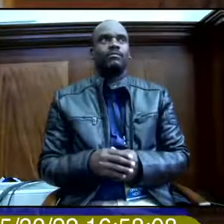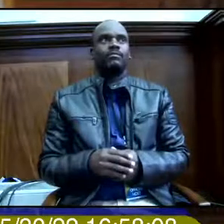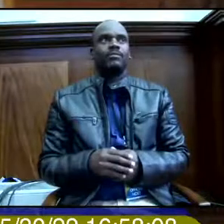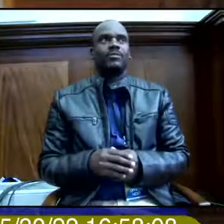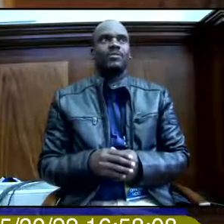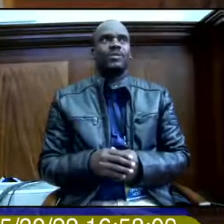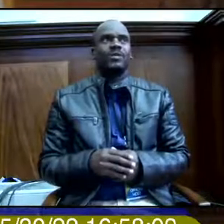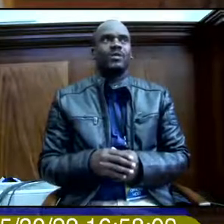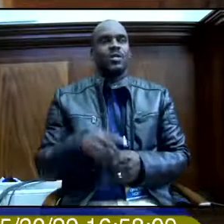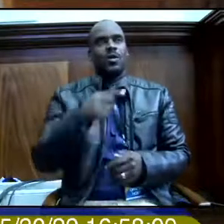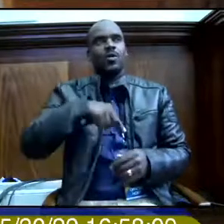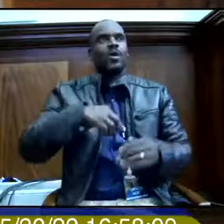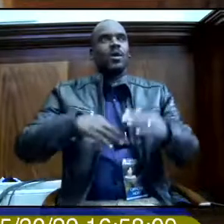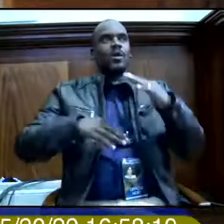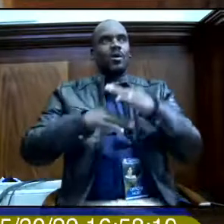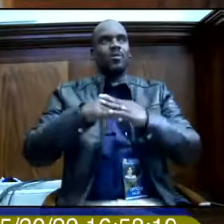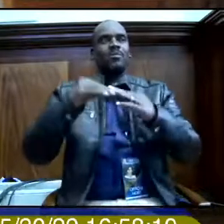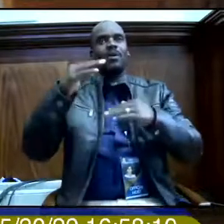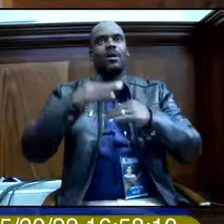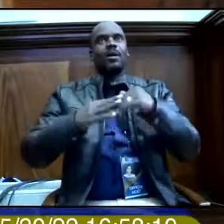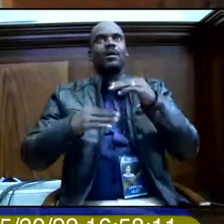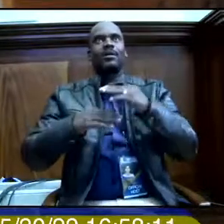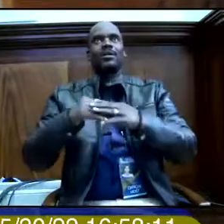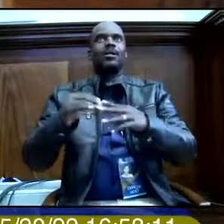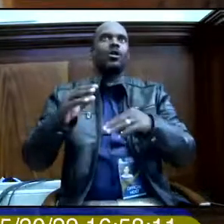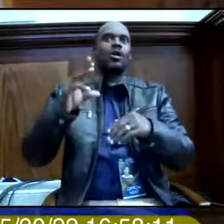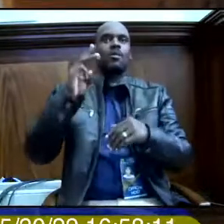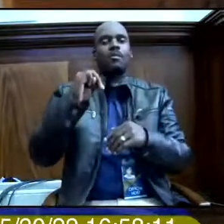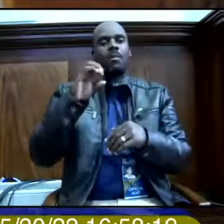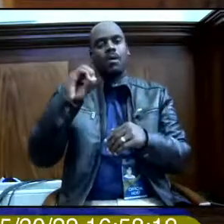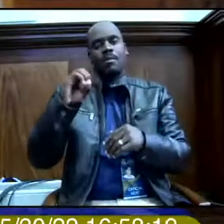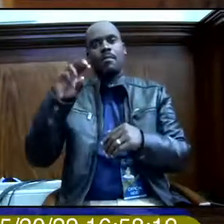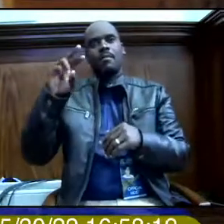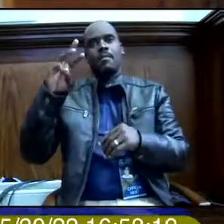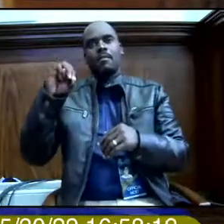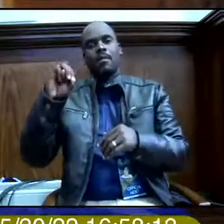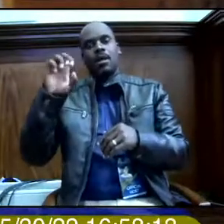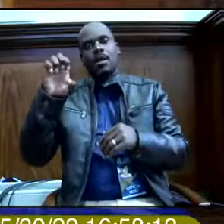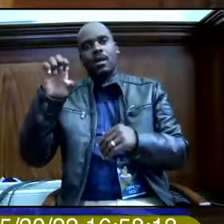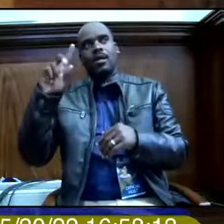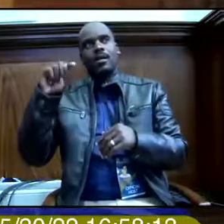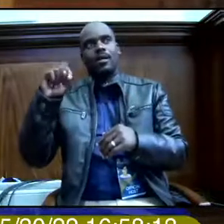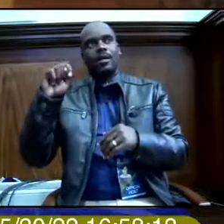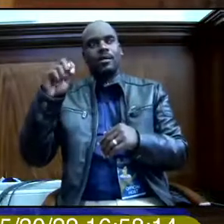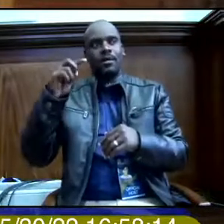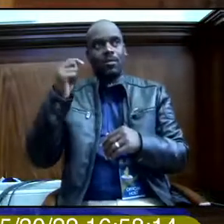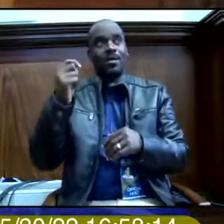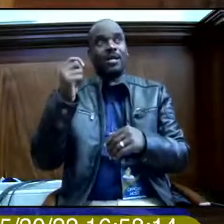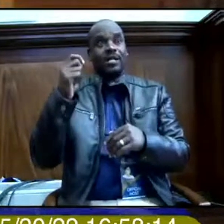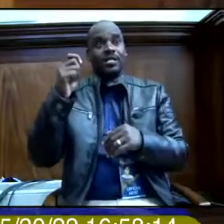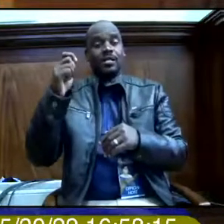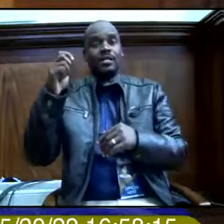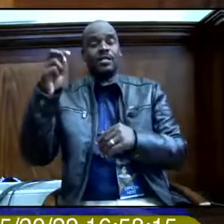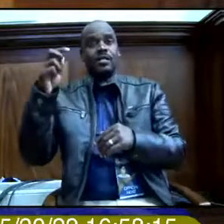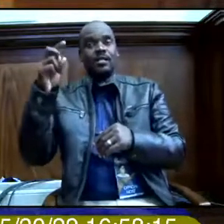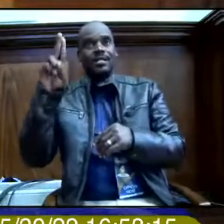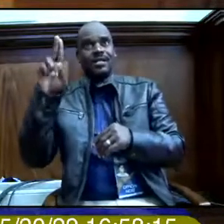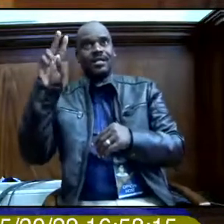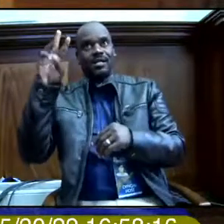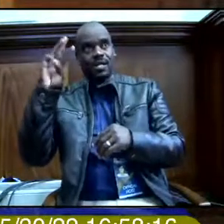rather we are building a developmental stage we even go deeper to say